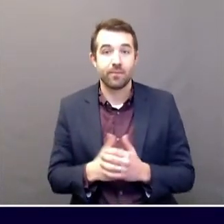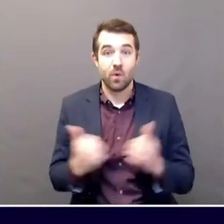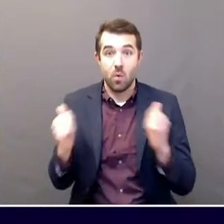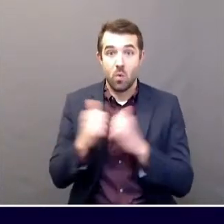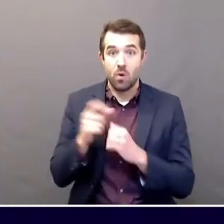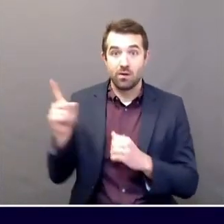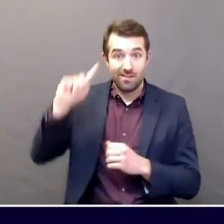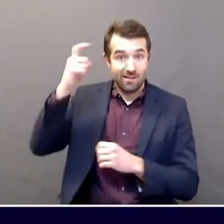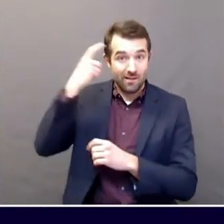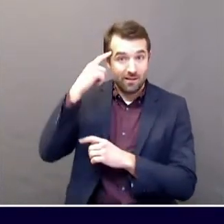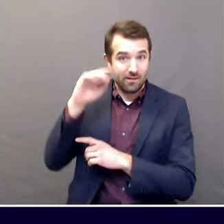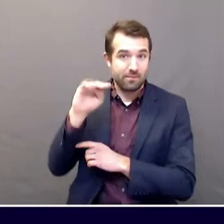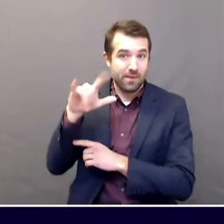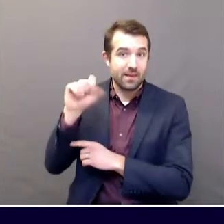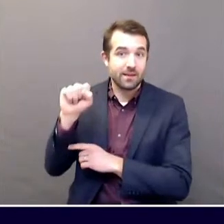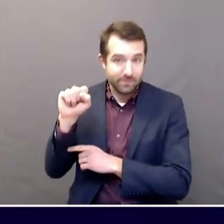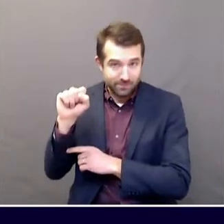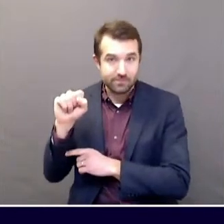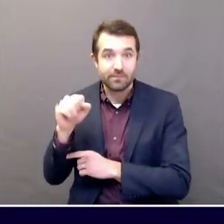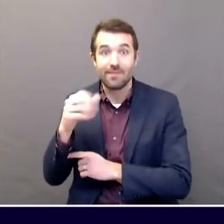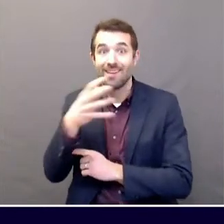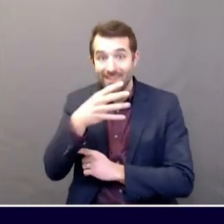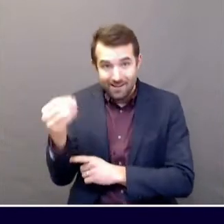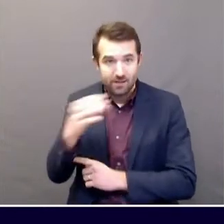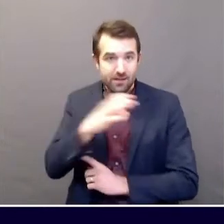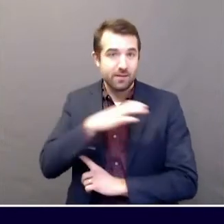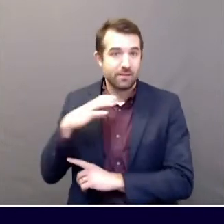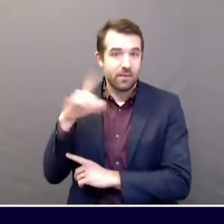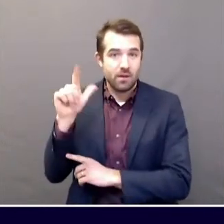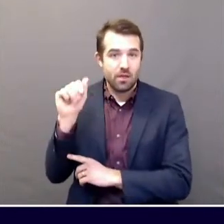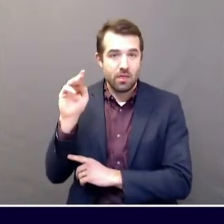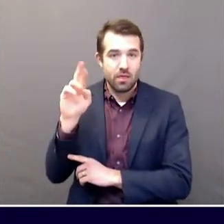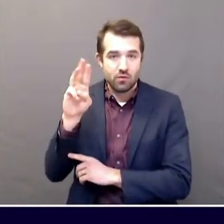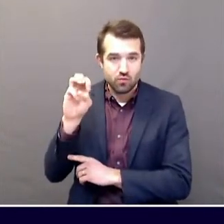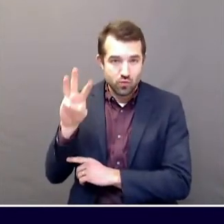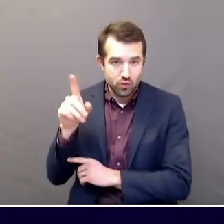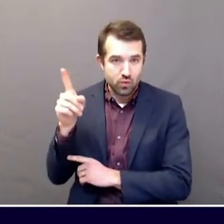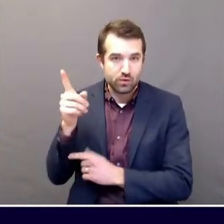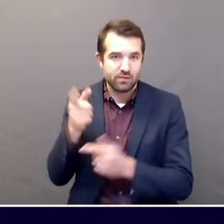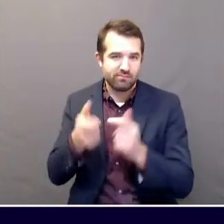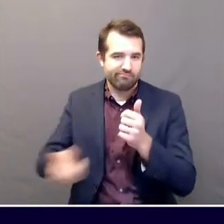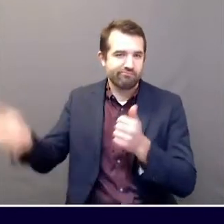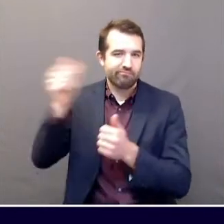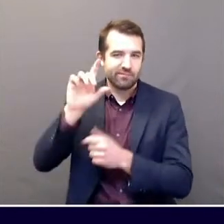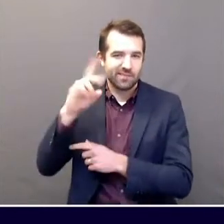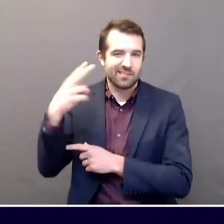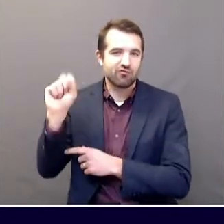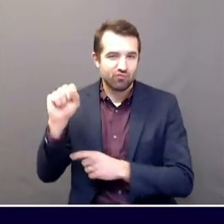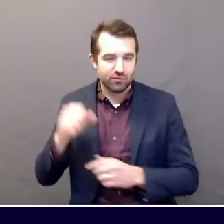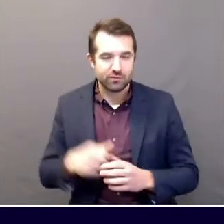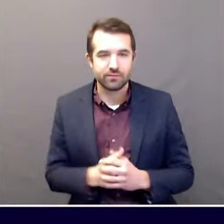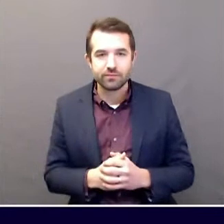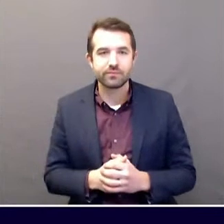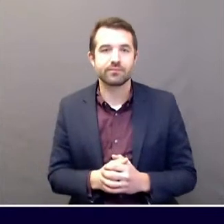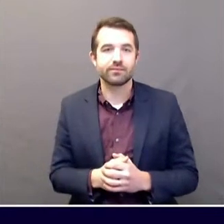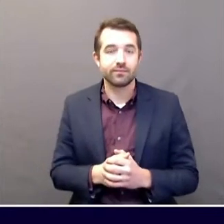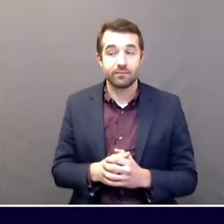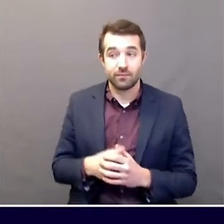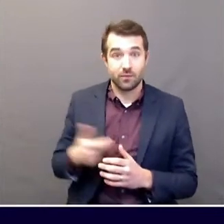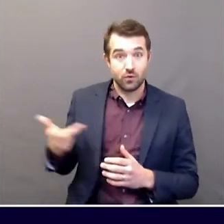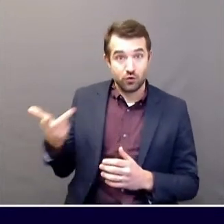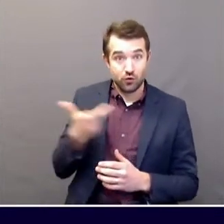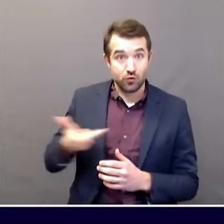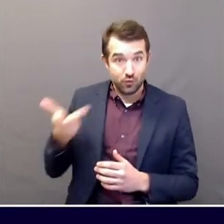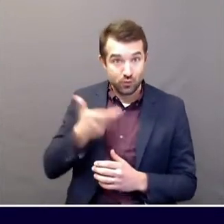Governor Janet Mills and Commissioner Jean Wambrew from Maine's Department of Health and Human Services. Governor Mills, Commissioner Wambrew, and I